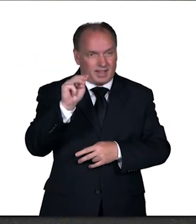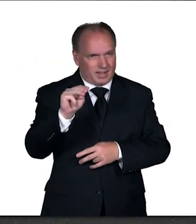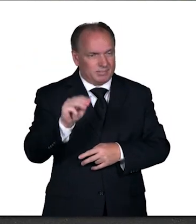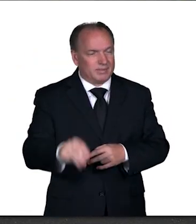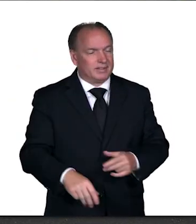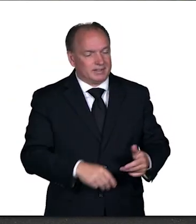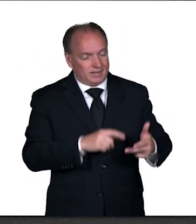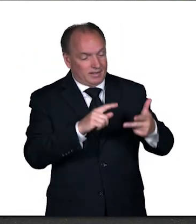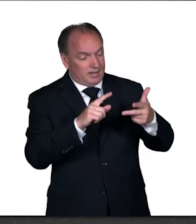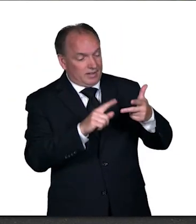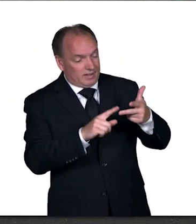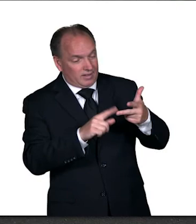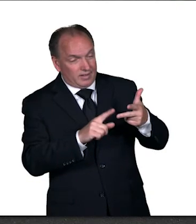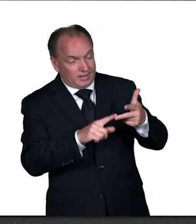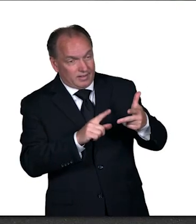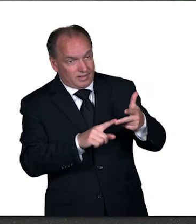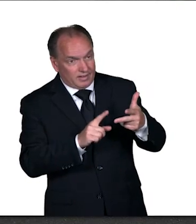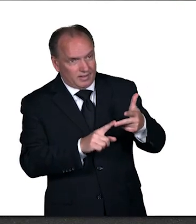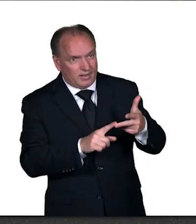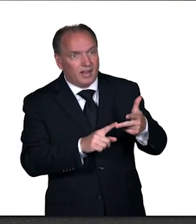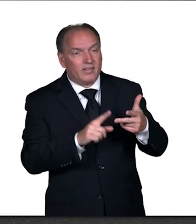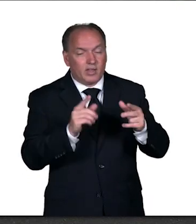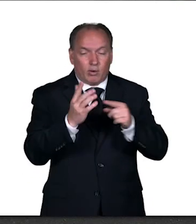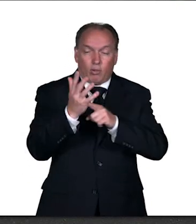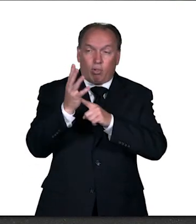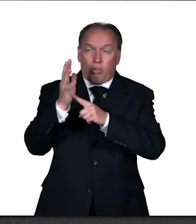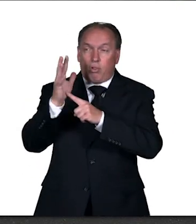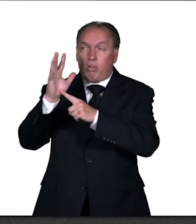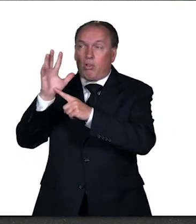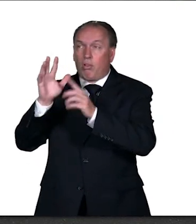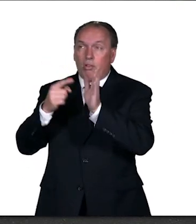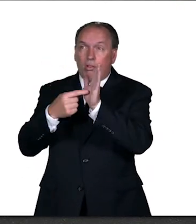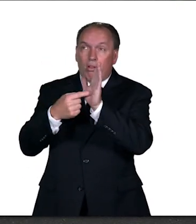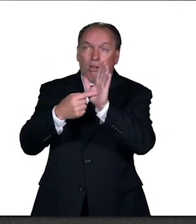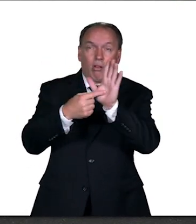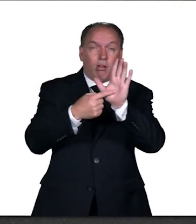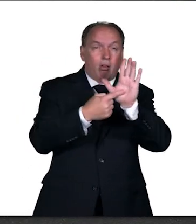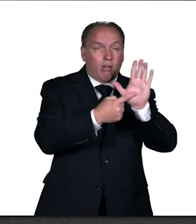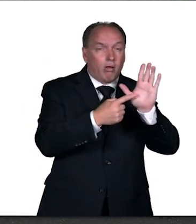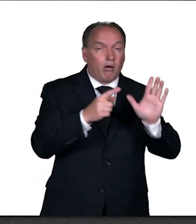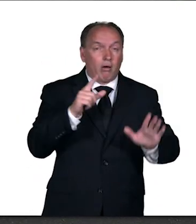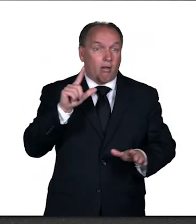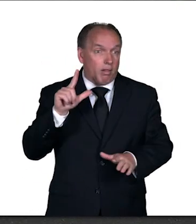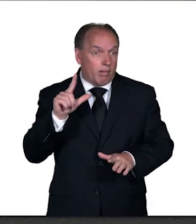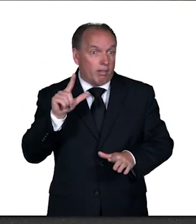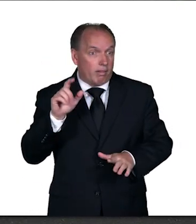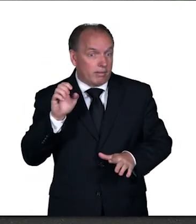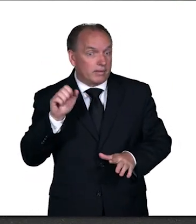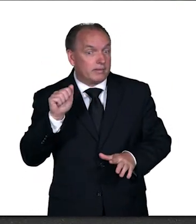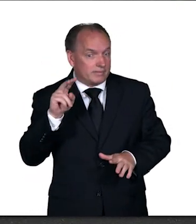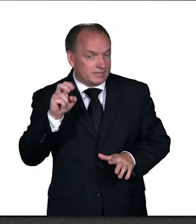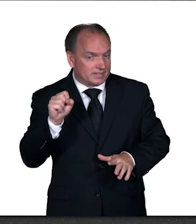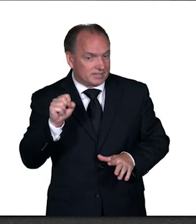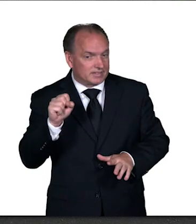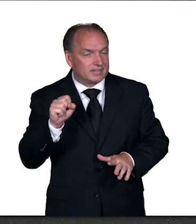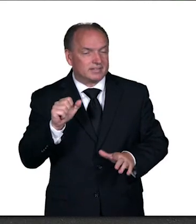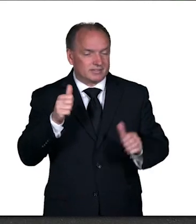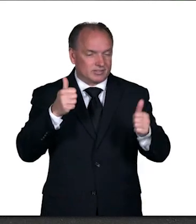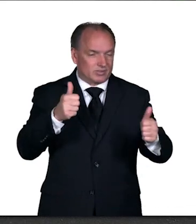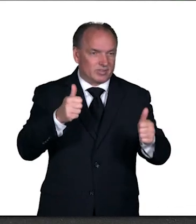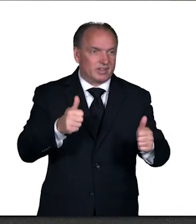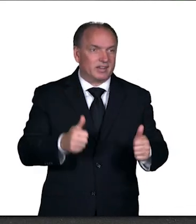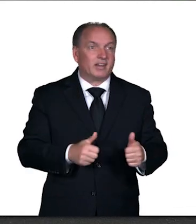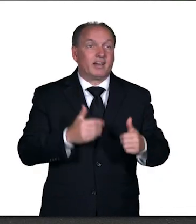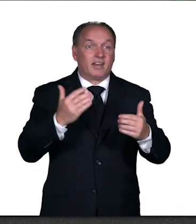stem. Great job. And then we have the parts that come off the stem that collect sunlight and make food, which are called the leaves.